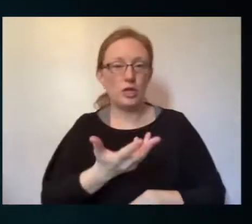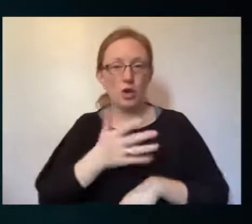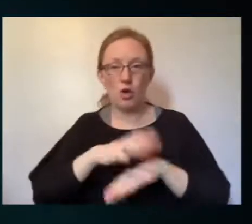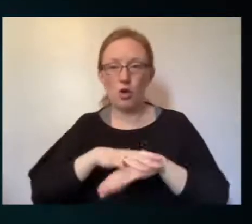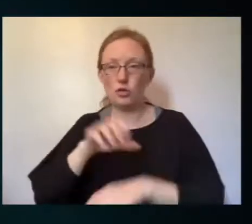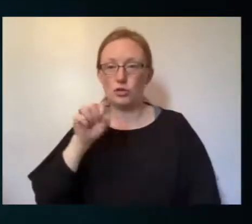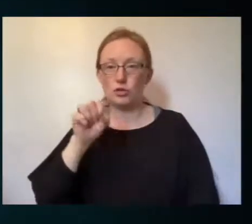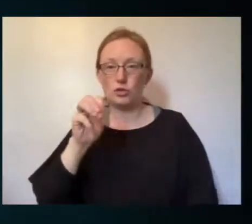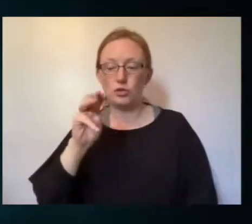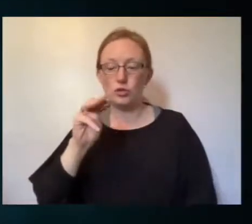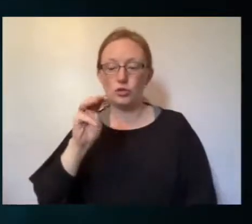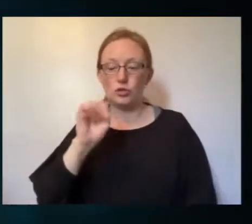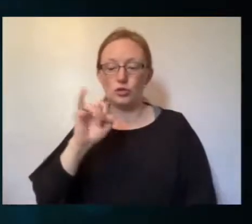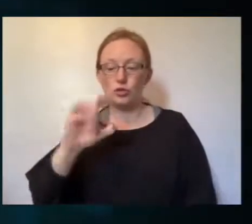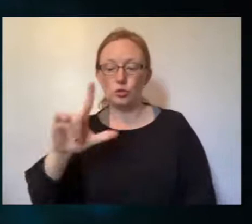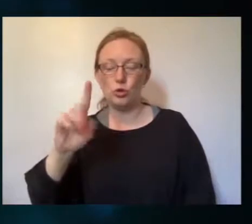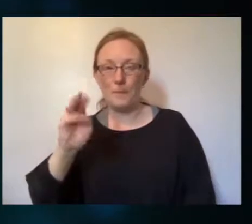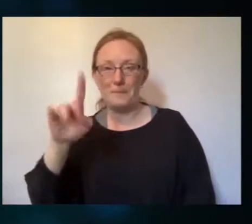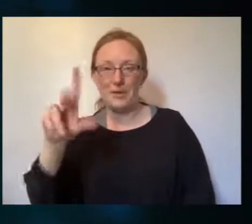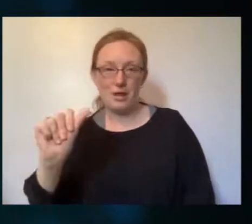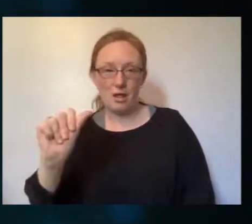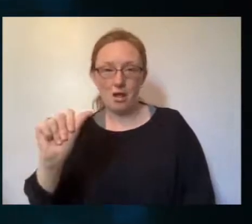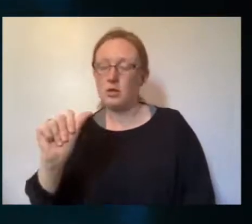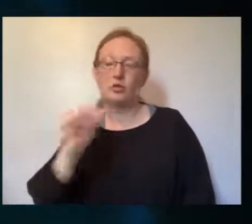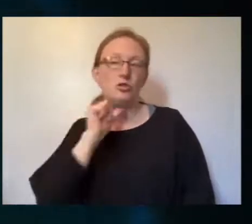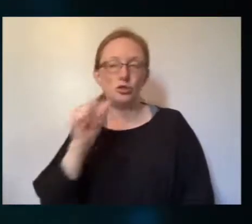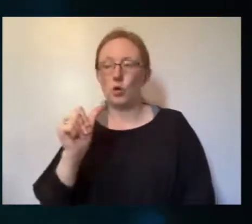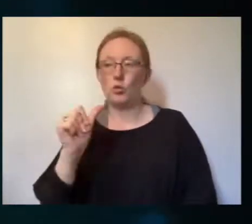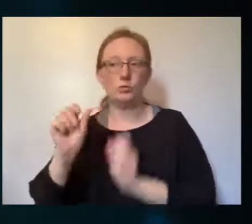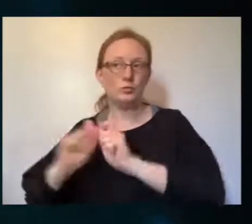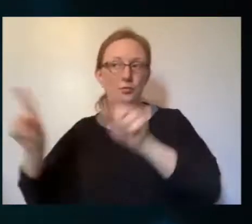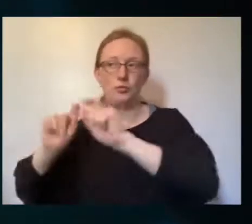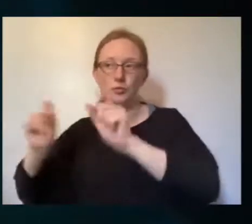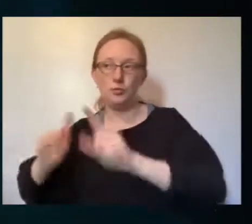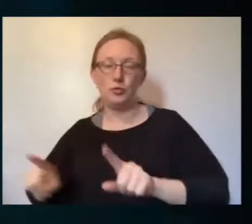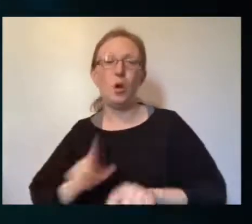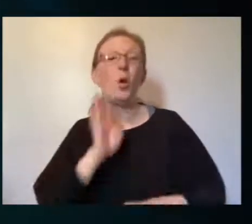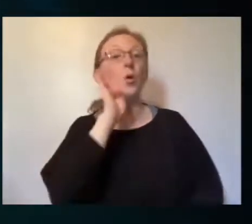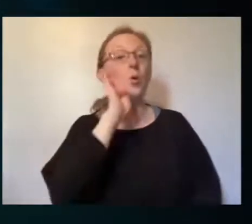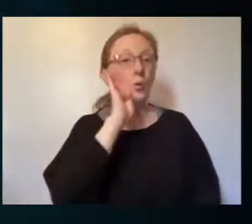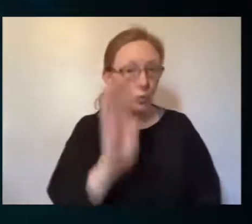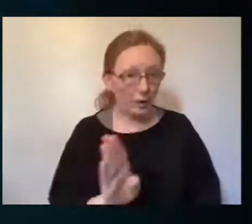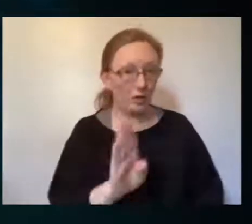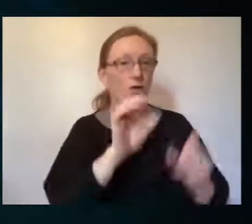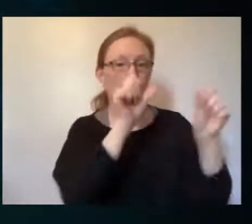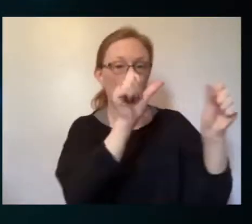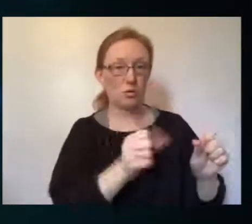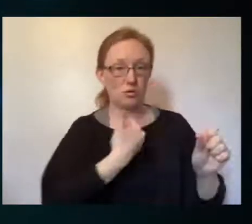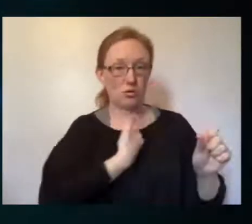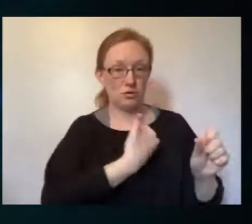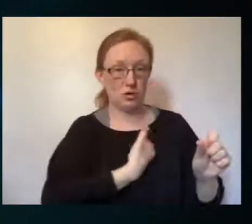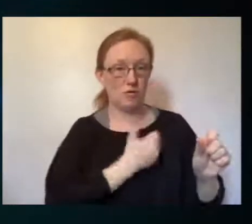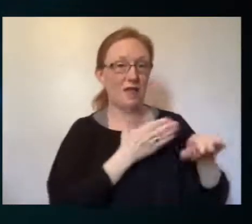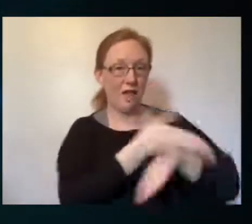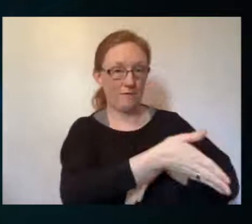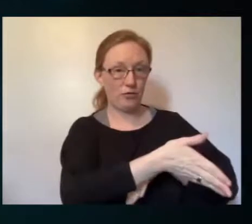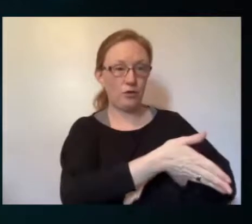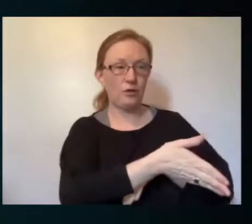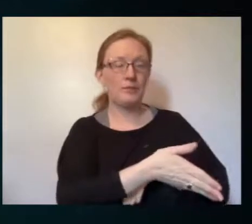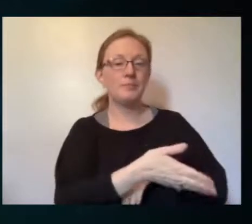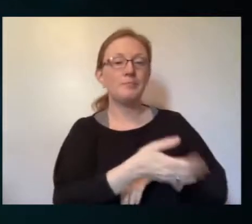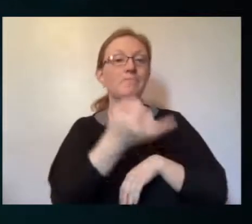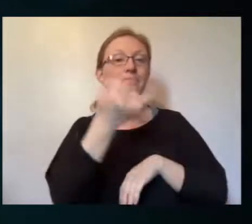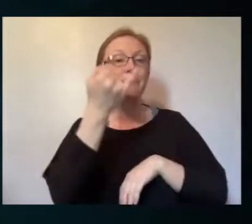media. We'll post this in full with additional accessibility options afterward. And if you're posting after the event,